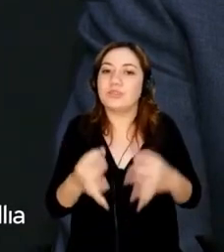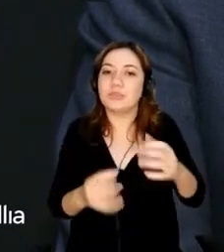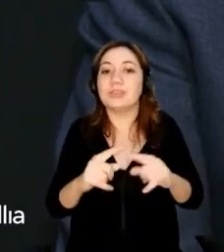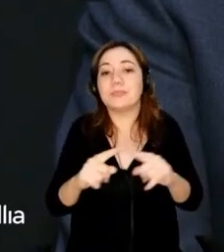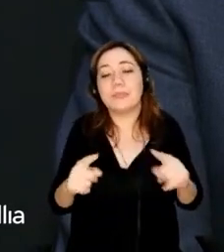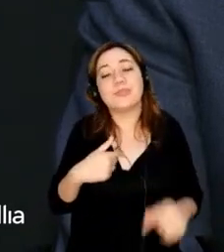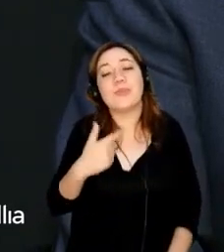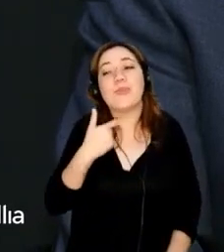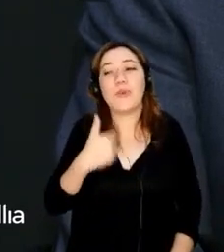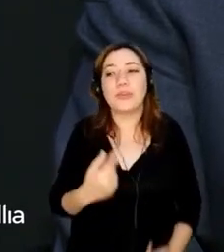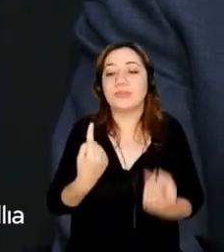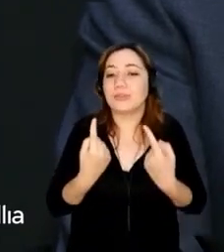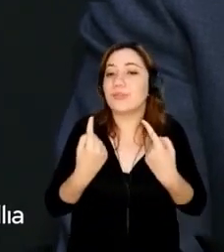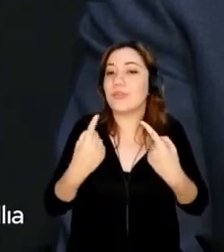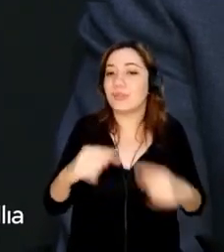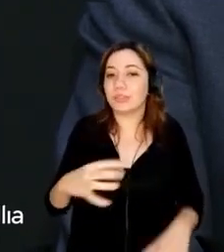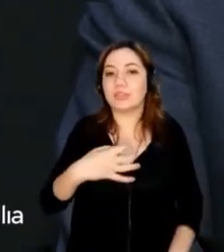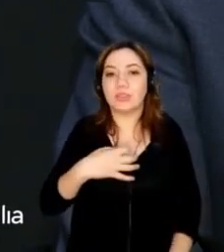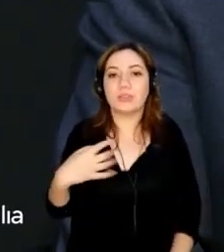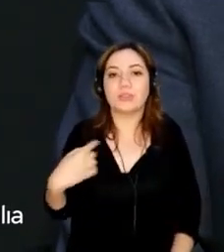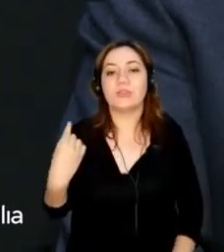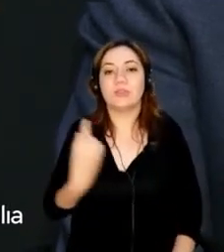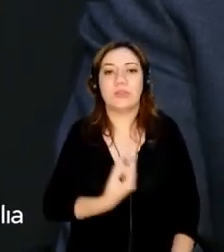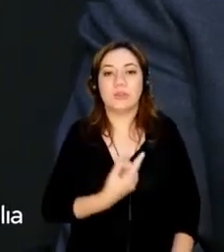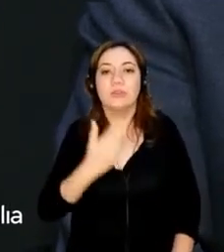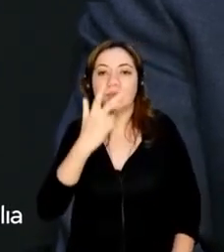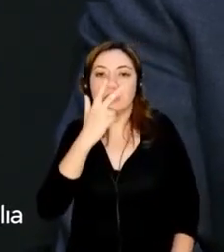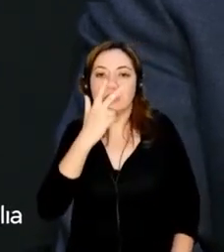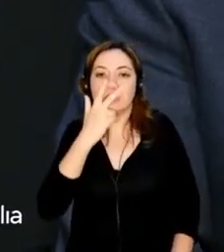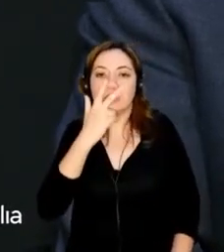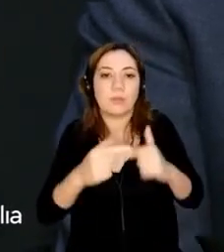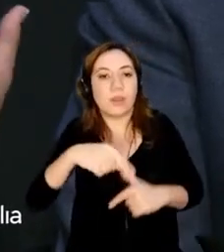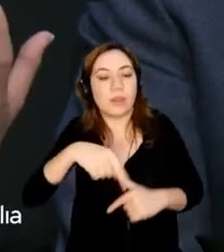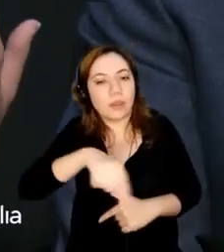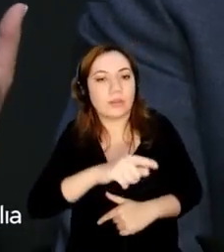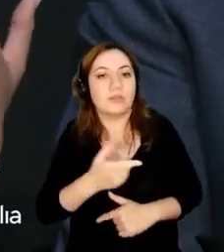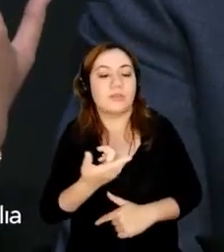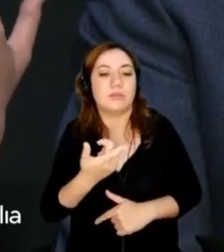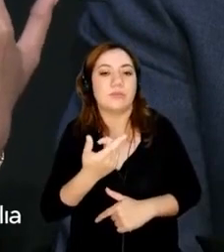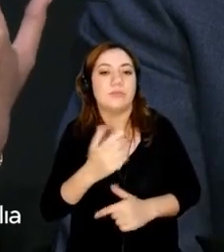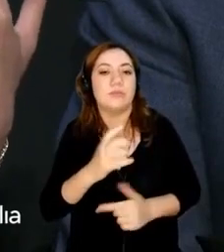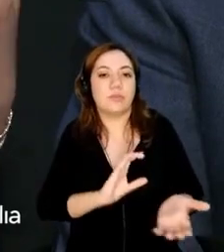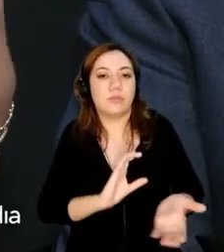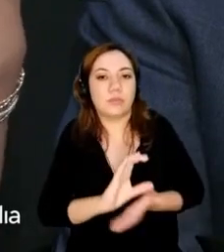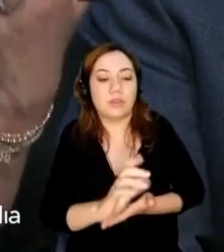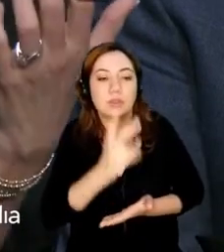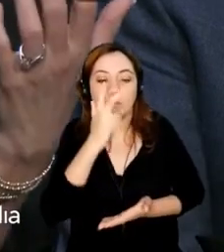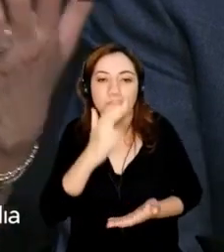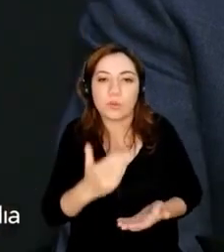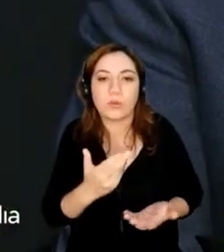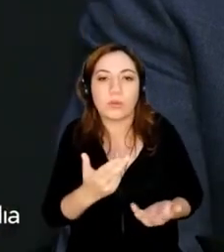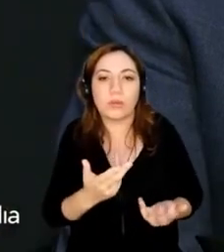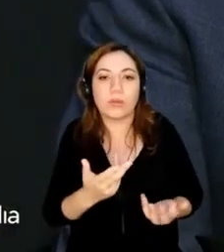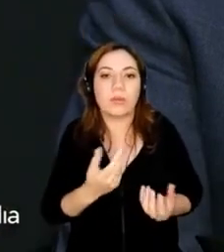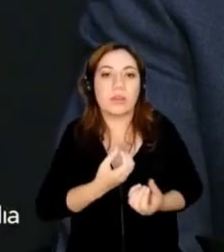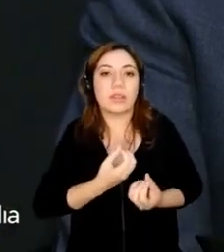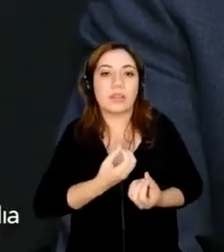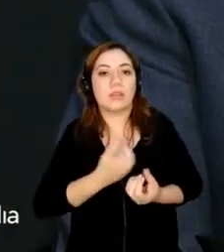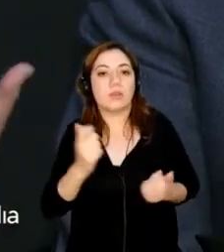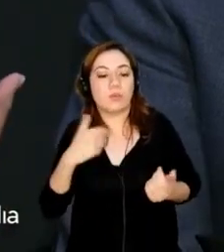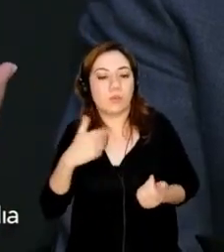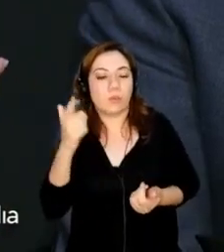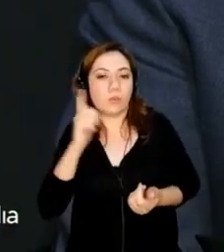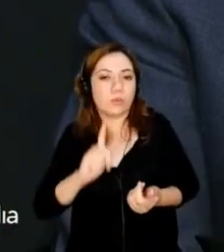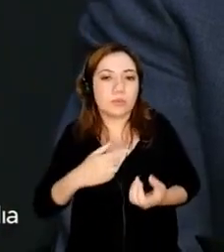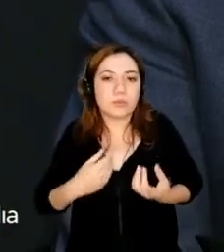we've kind of worked through the funding is let me provide to you not only what the value will be or